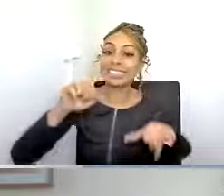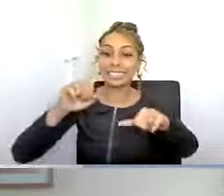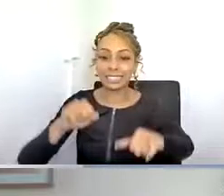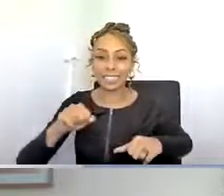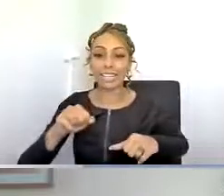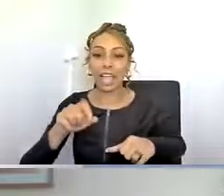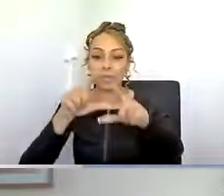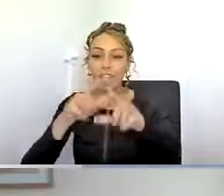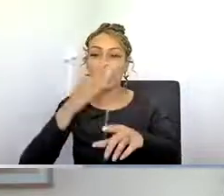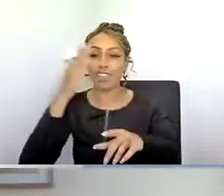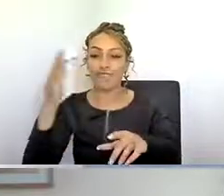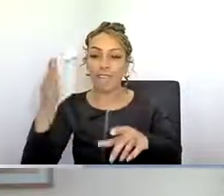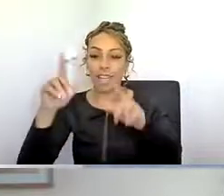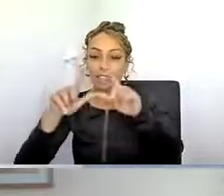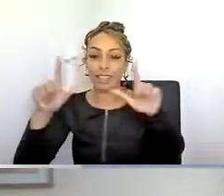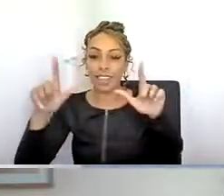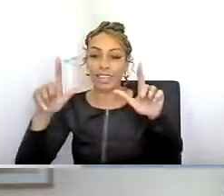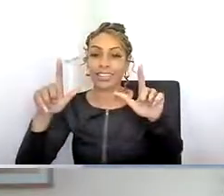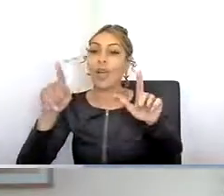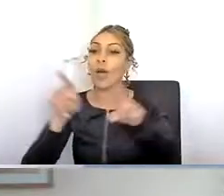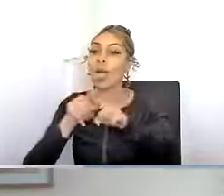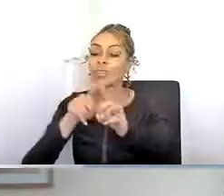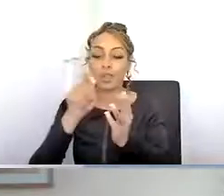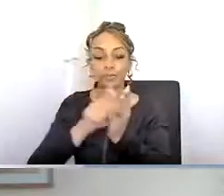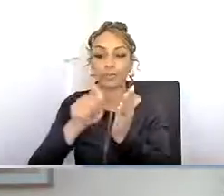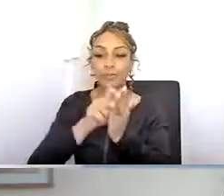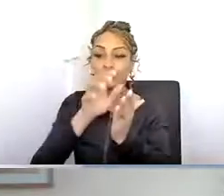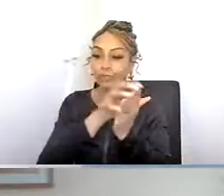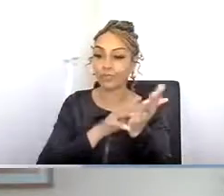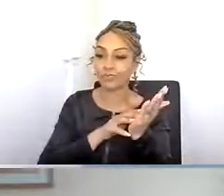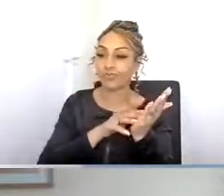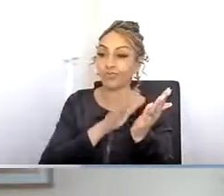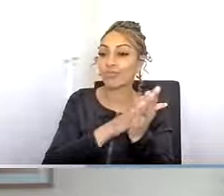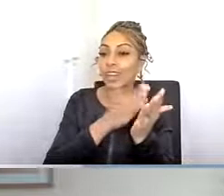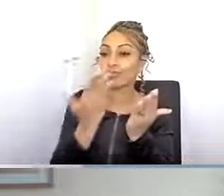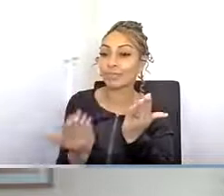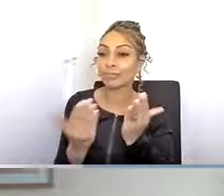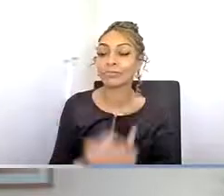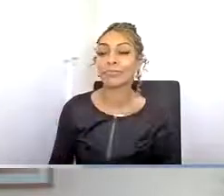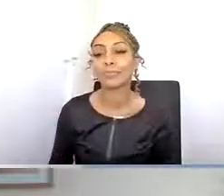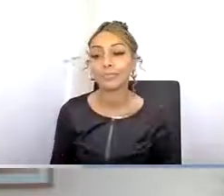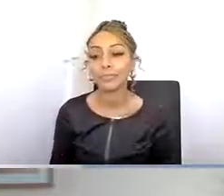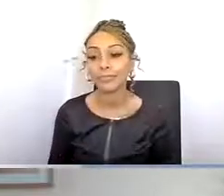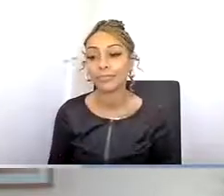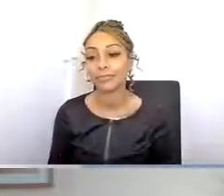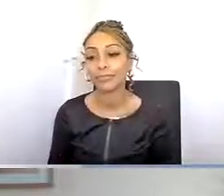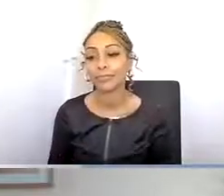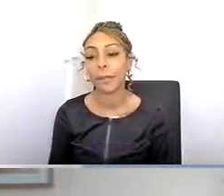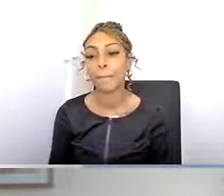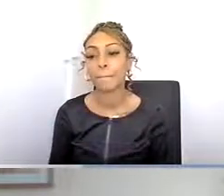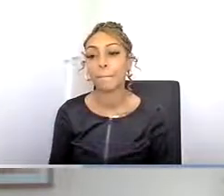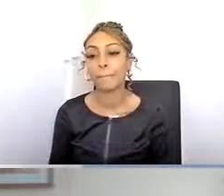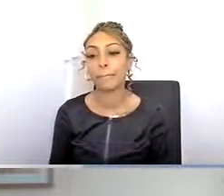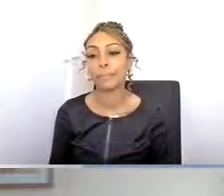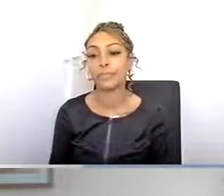on the right. And we also had transcripts available of the recordings that you could read. And I just wanted to